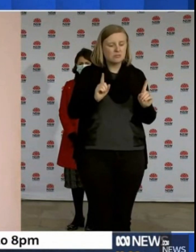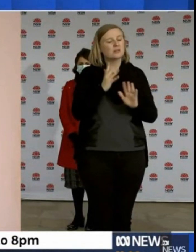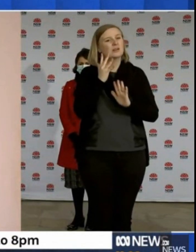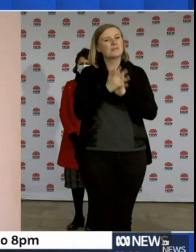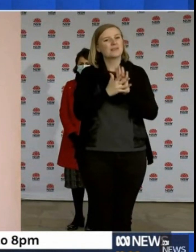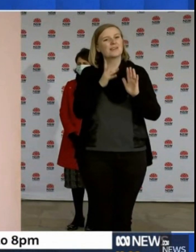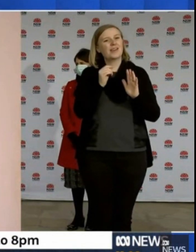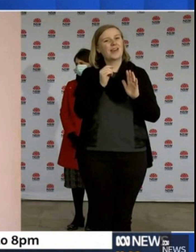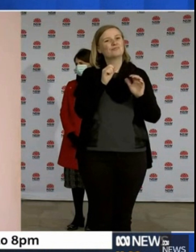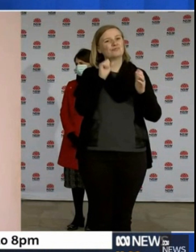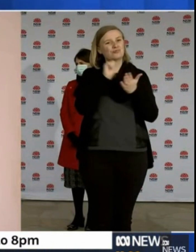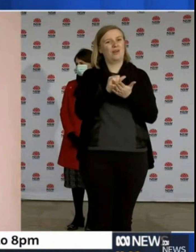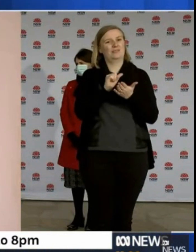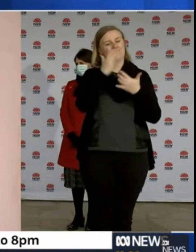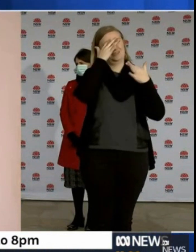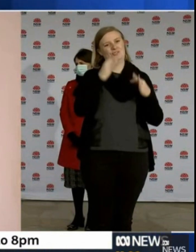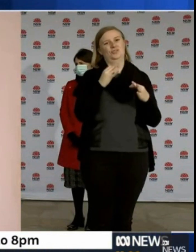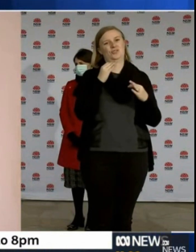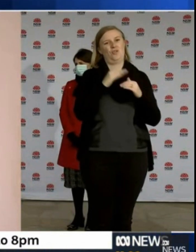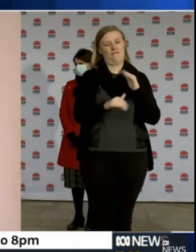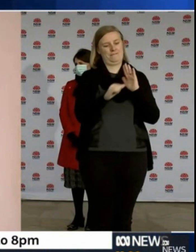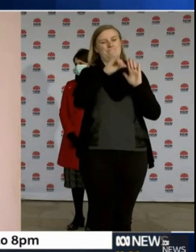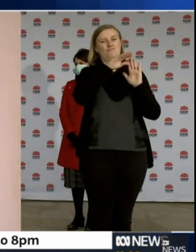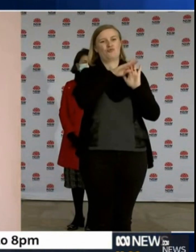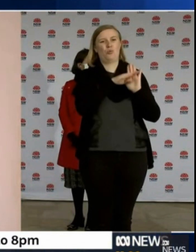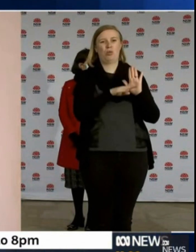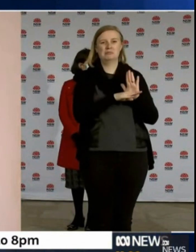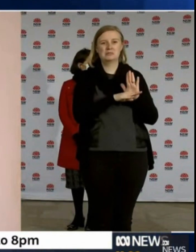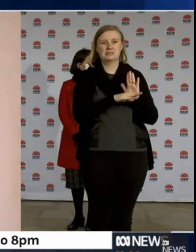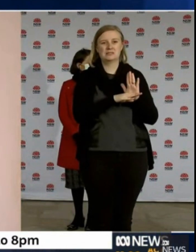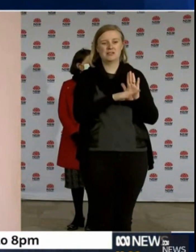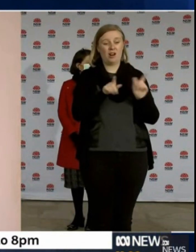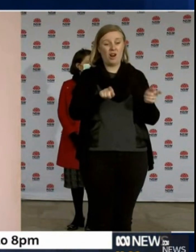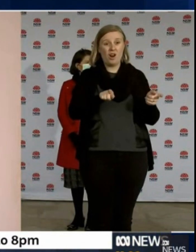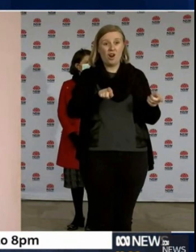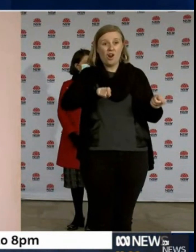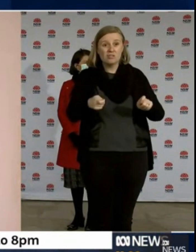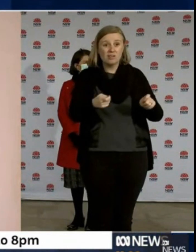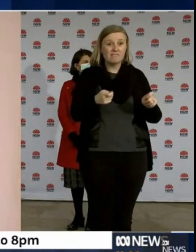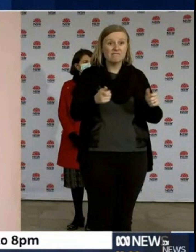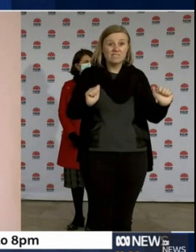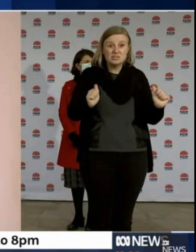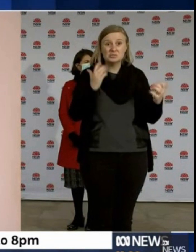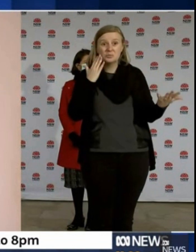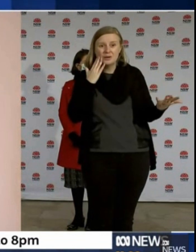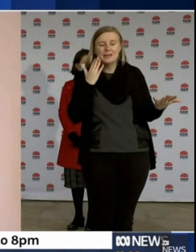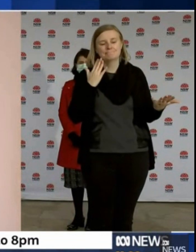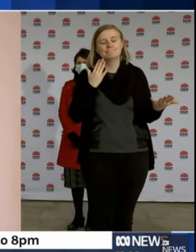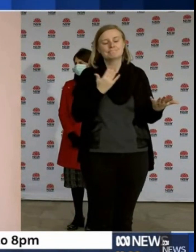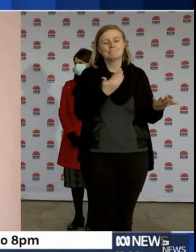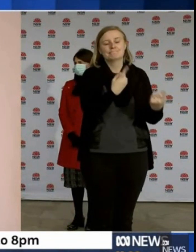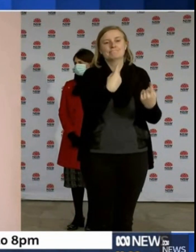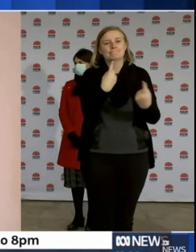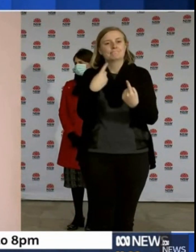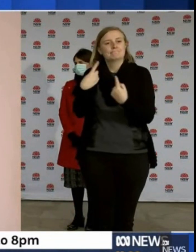pose no risk to the community. But it is a lesson to be mindful when you're moving about. You can help us